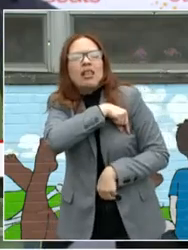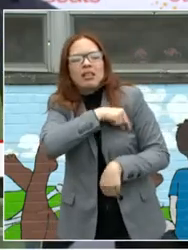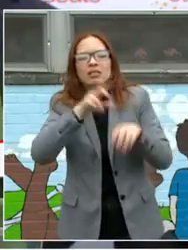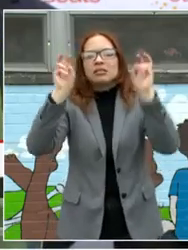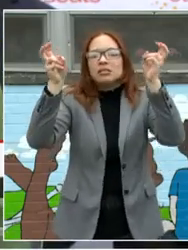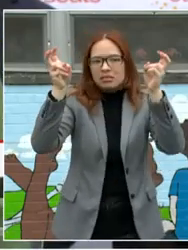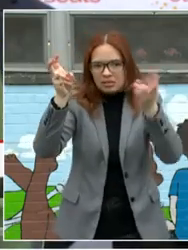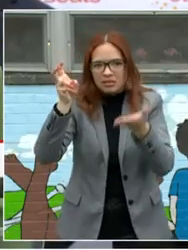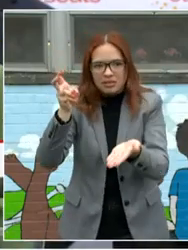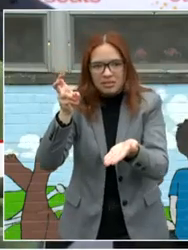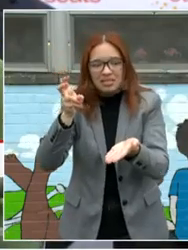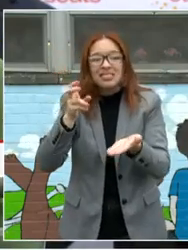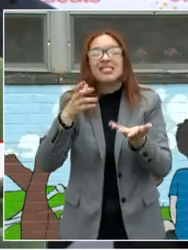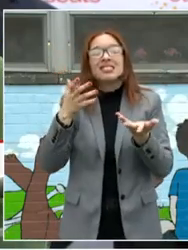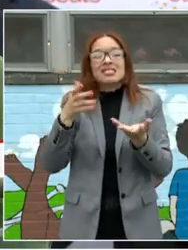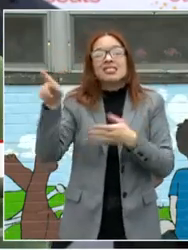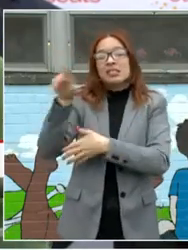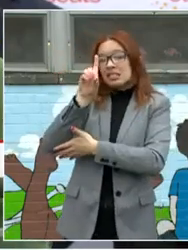my